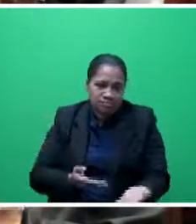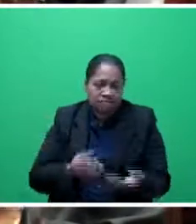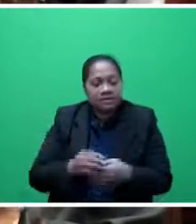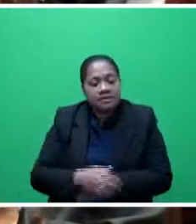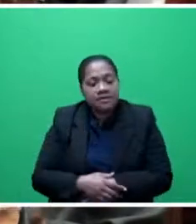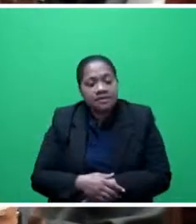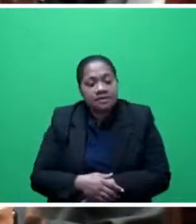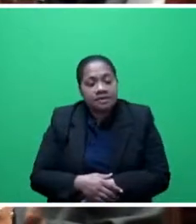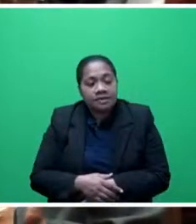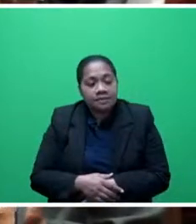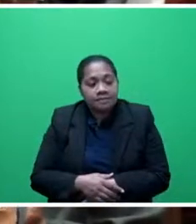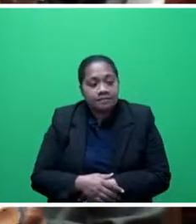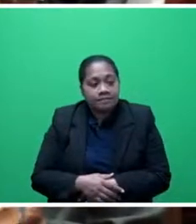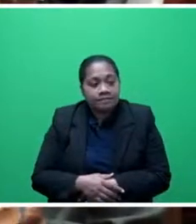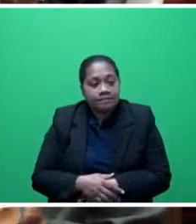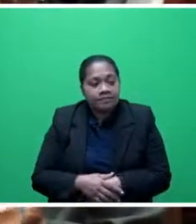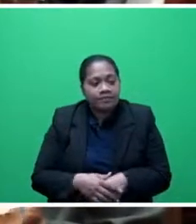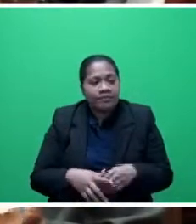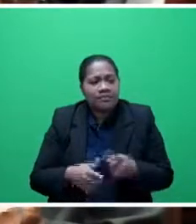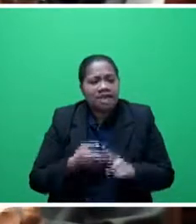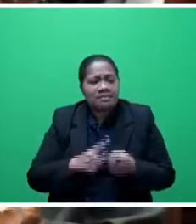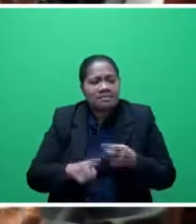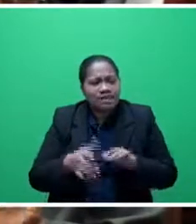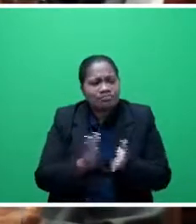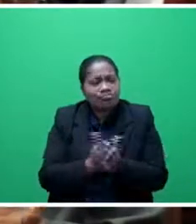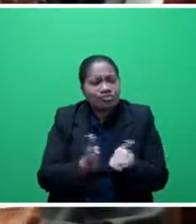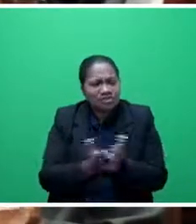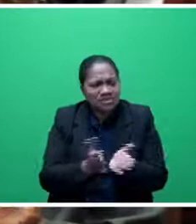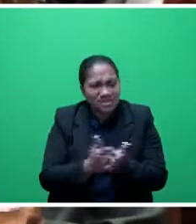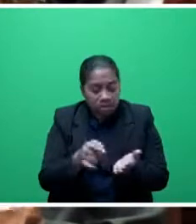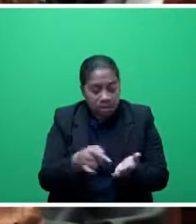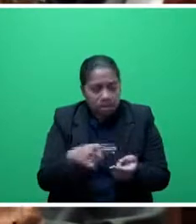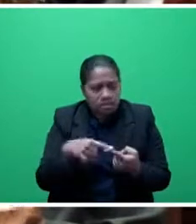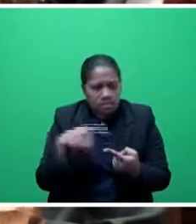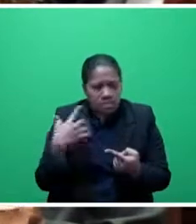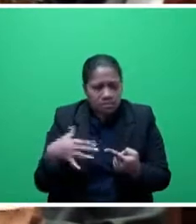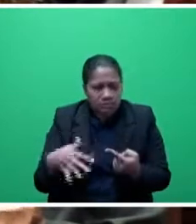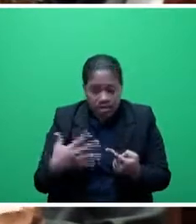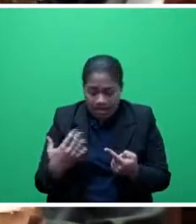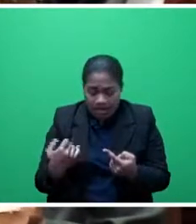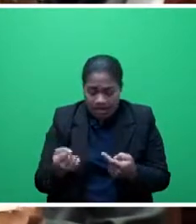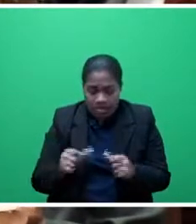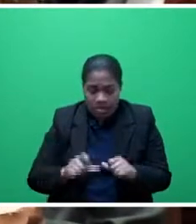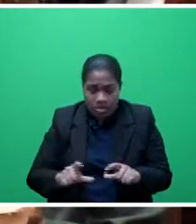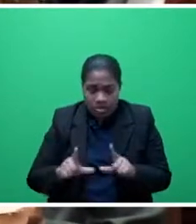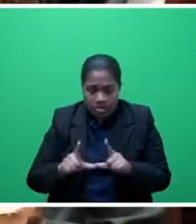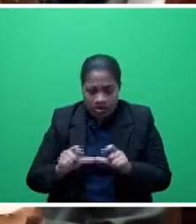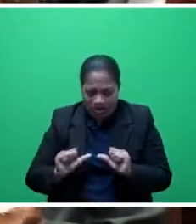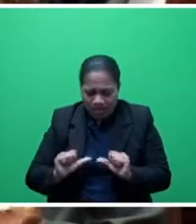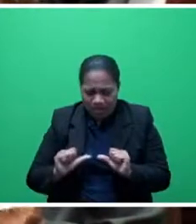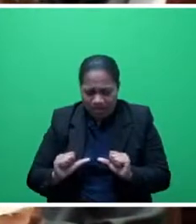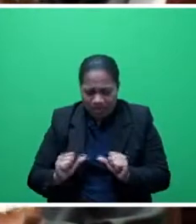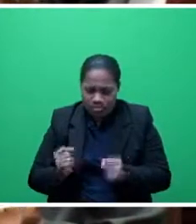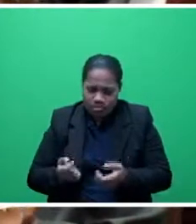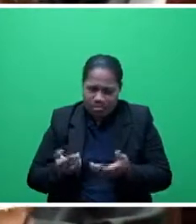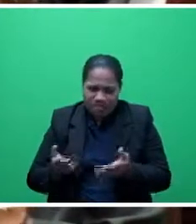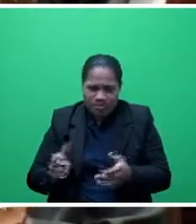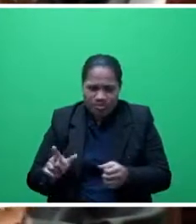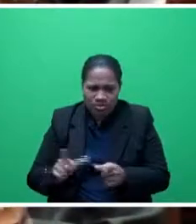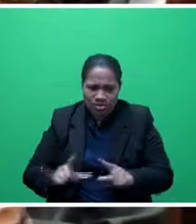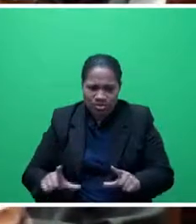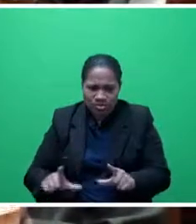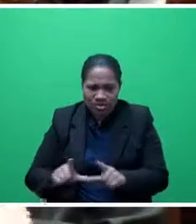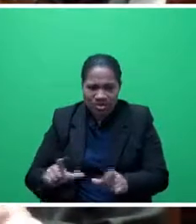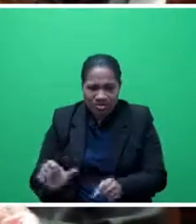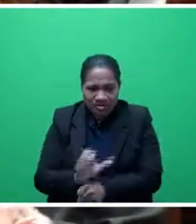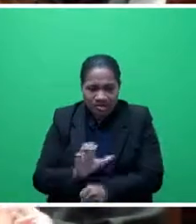Exercise books. Exercise books were expensive. There was some local protection given to a local manufacturer. But